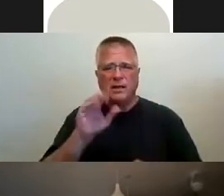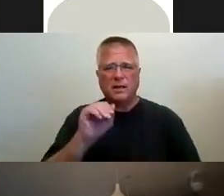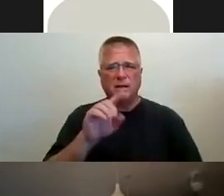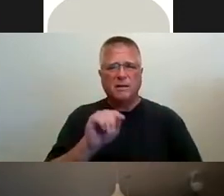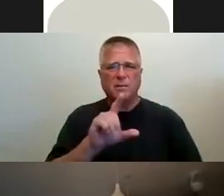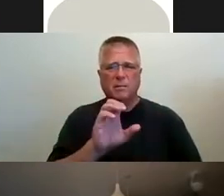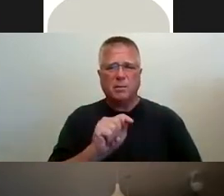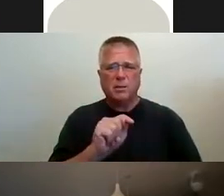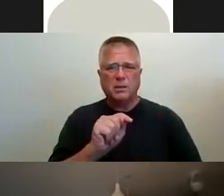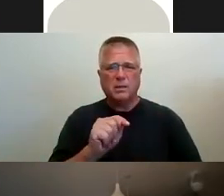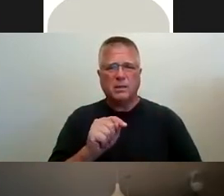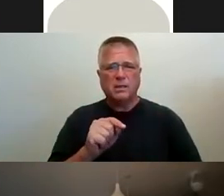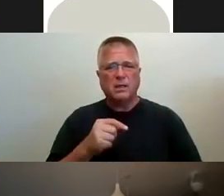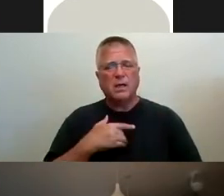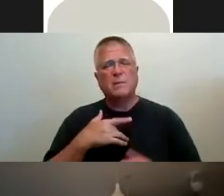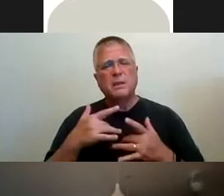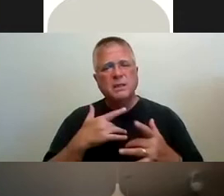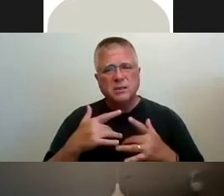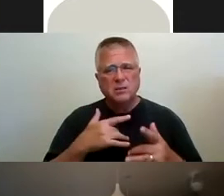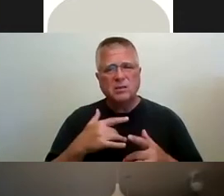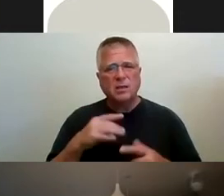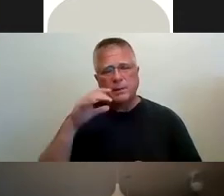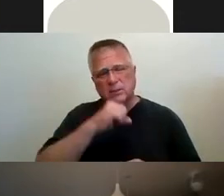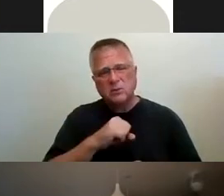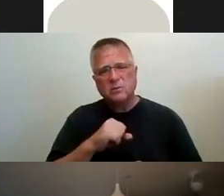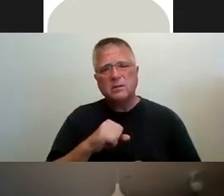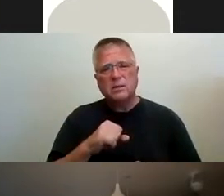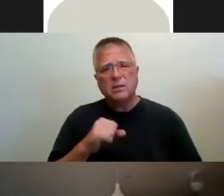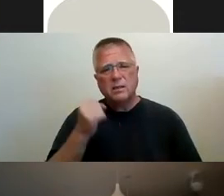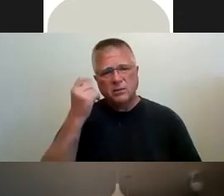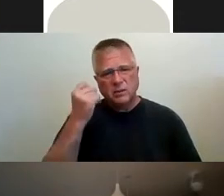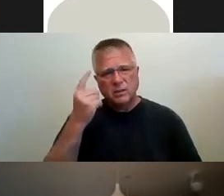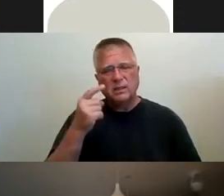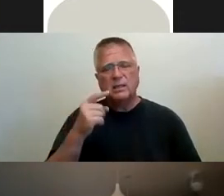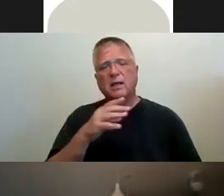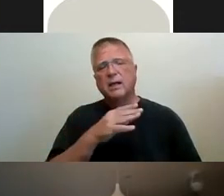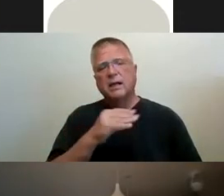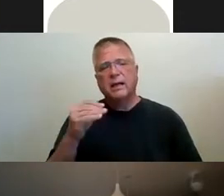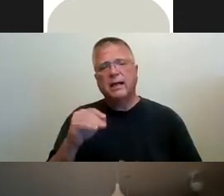Or I am assuming too that you understand, that's another point. And then the next one,